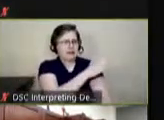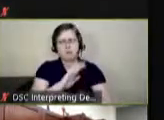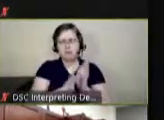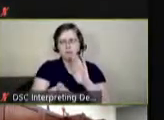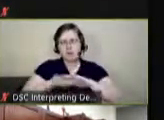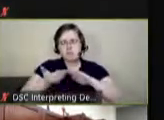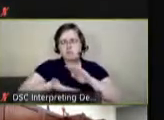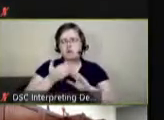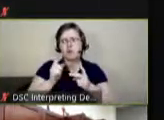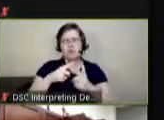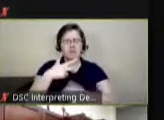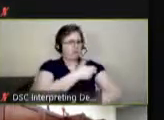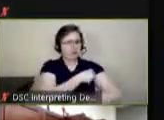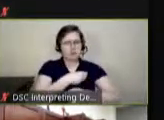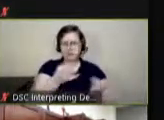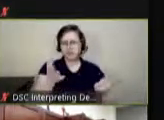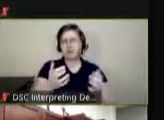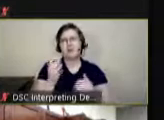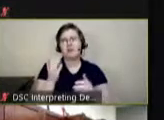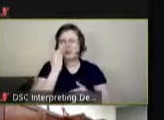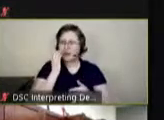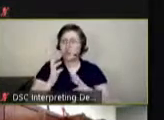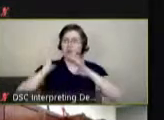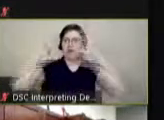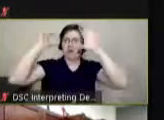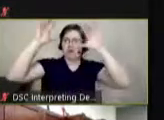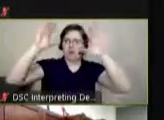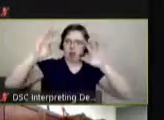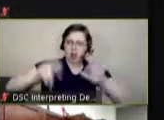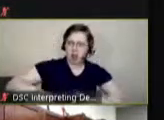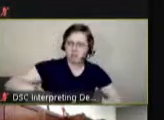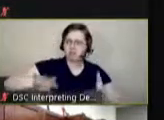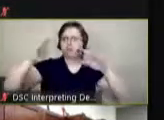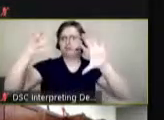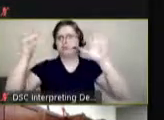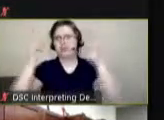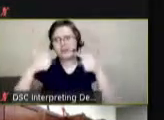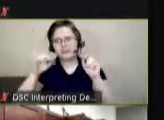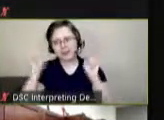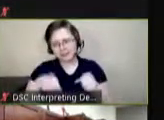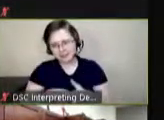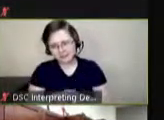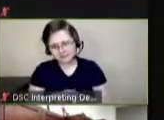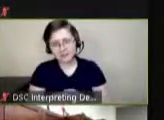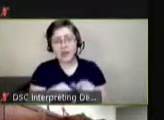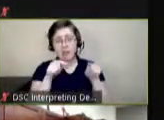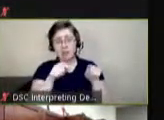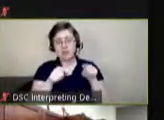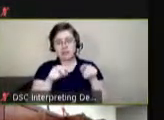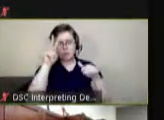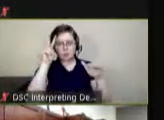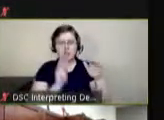you know, that vaccine out. Again, a snowstorm could hamper us. So again, this is forecasted